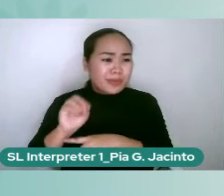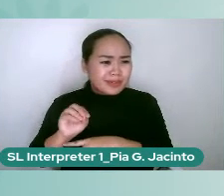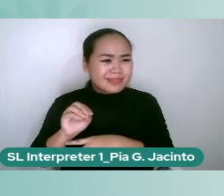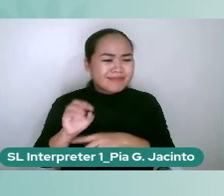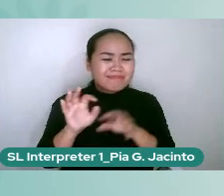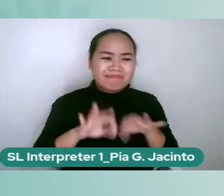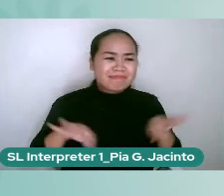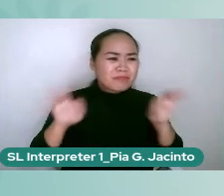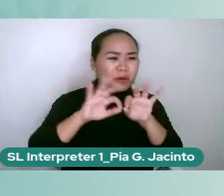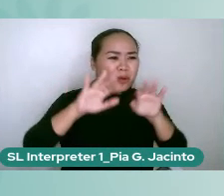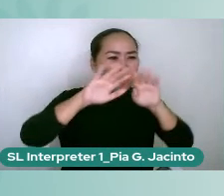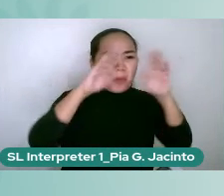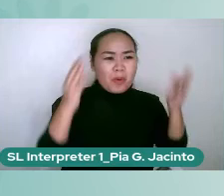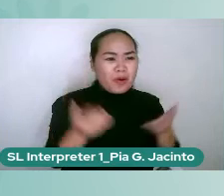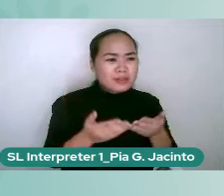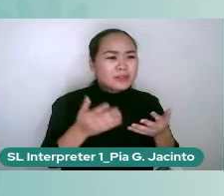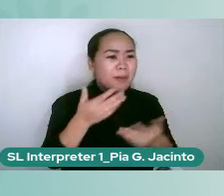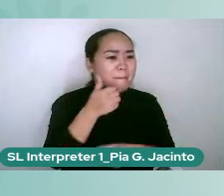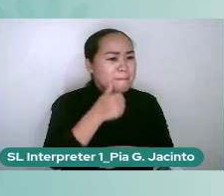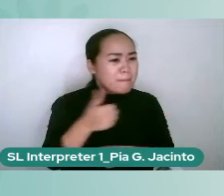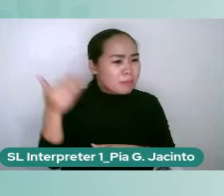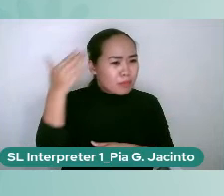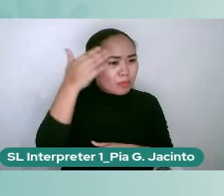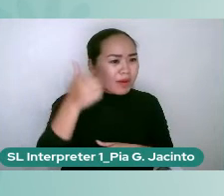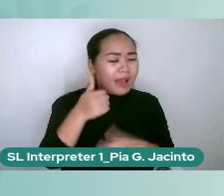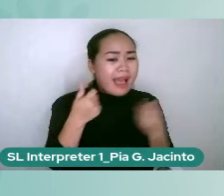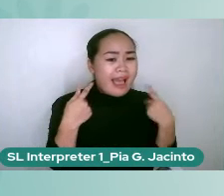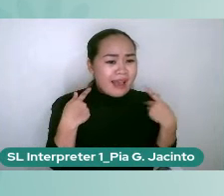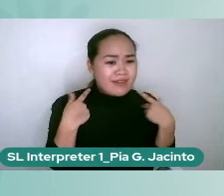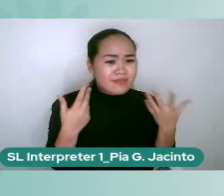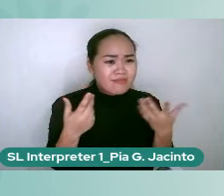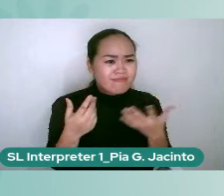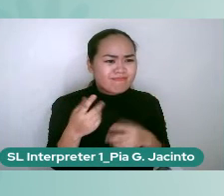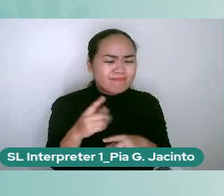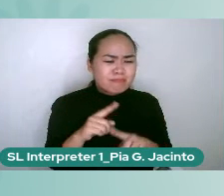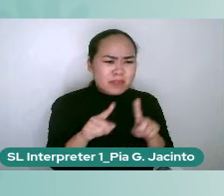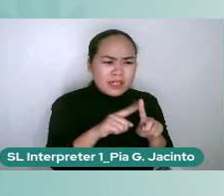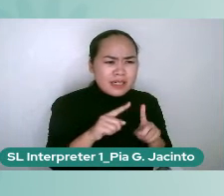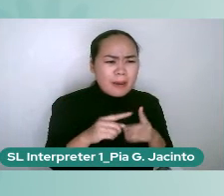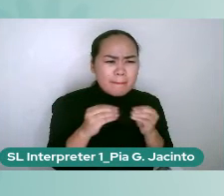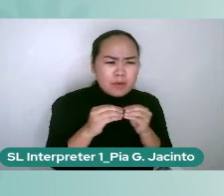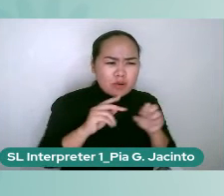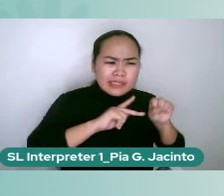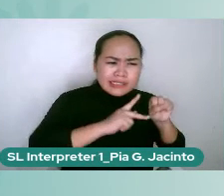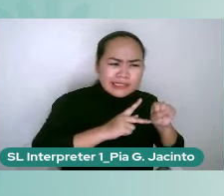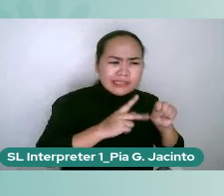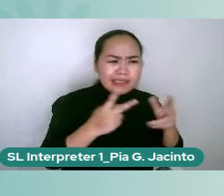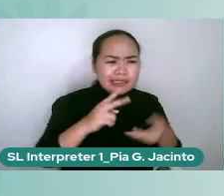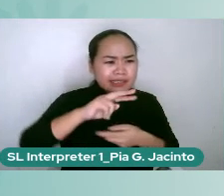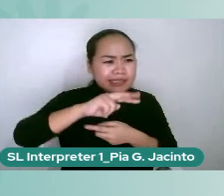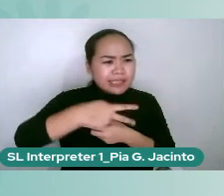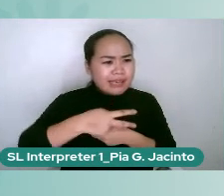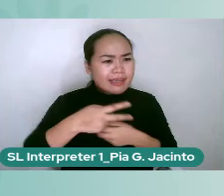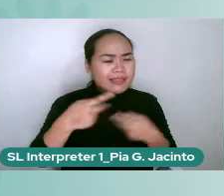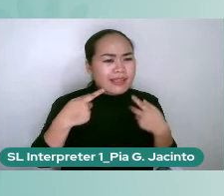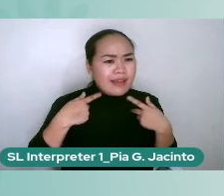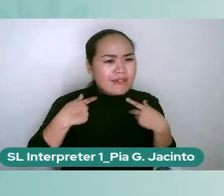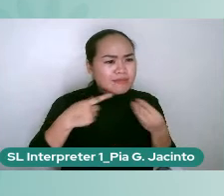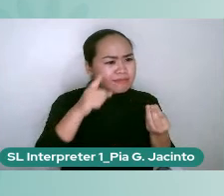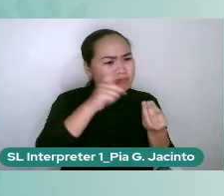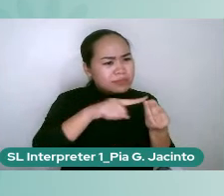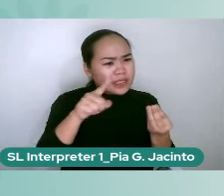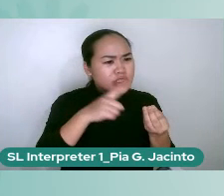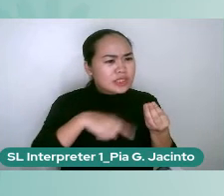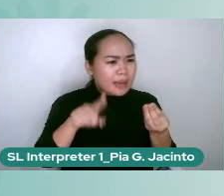for the world's women. I've tried, I suppose, to put a bit more detail around the key second pillar of elimination, which is HPV